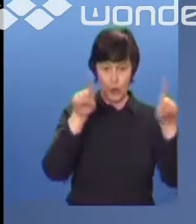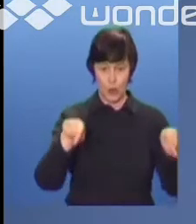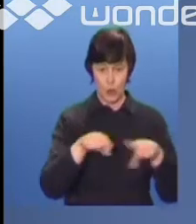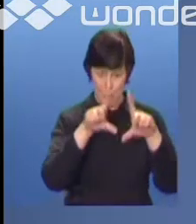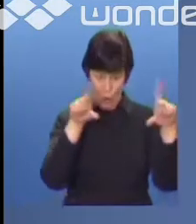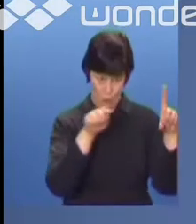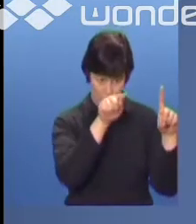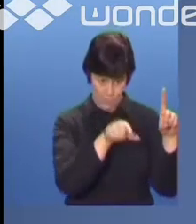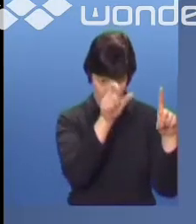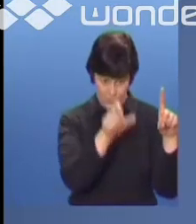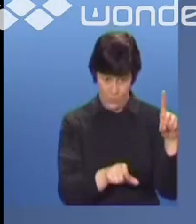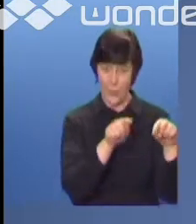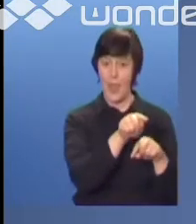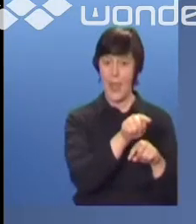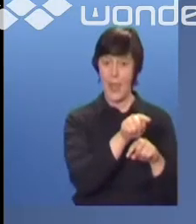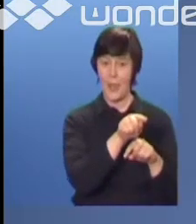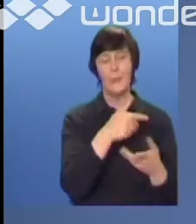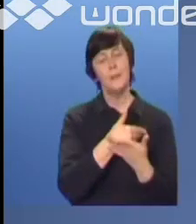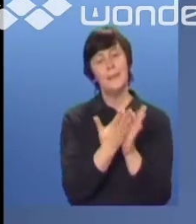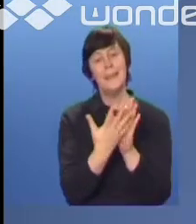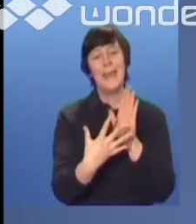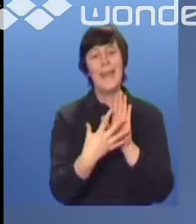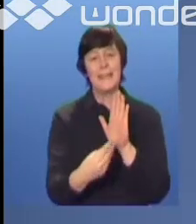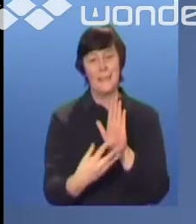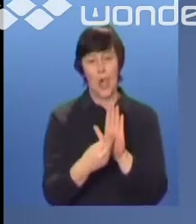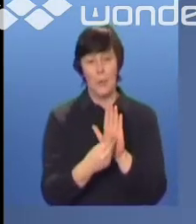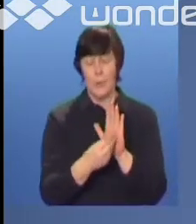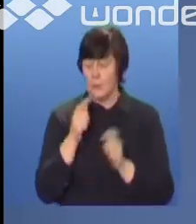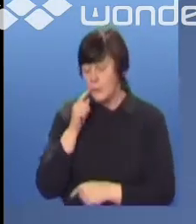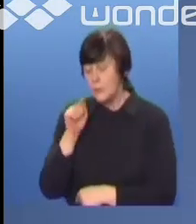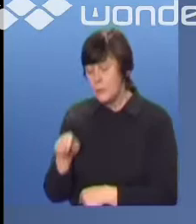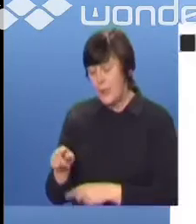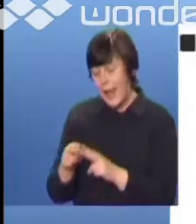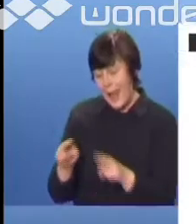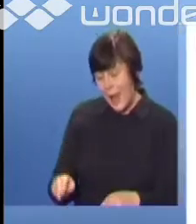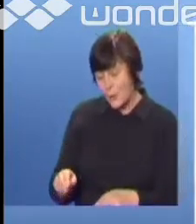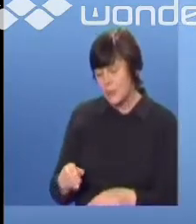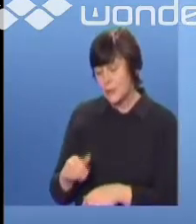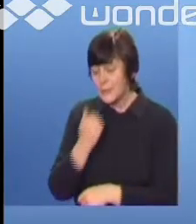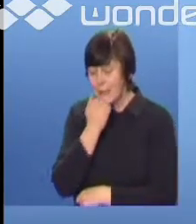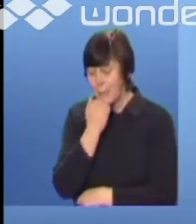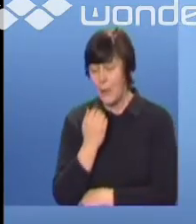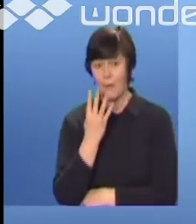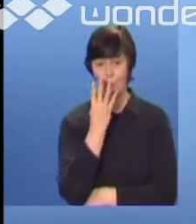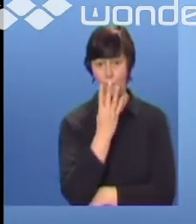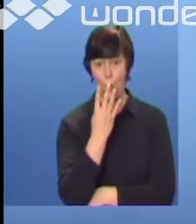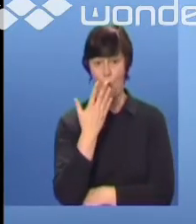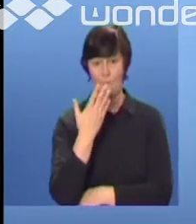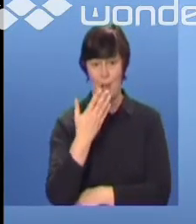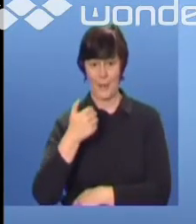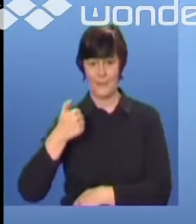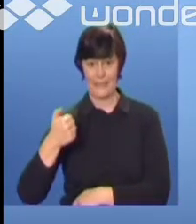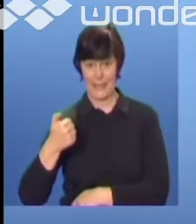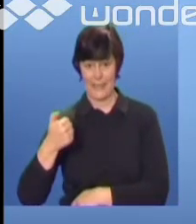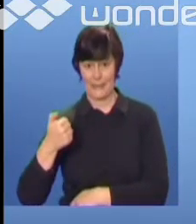3 crosses in sequence in the number squares on the bidding coupon. For instance, if the property you want to bid for has the